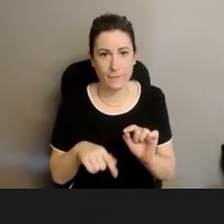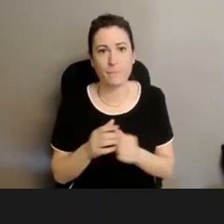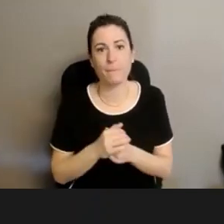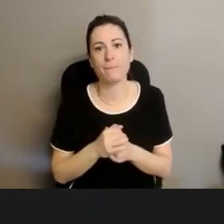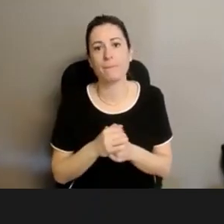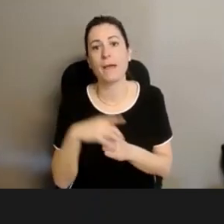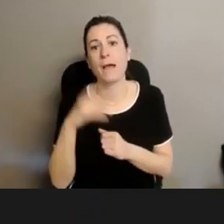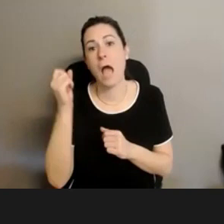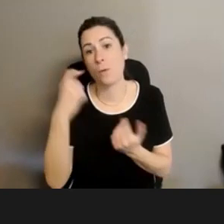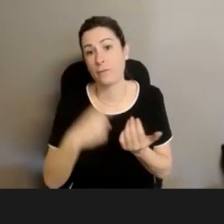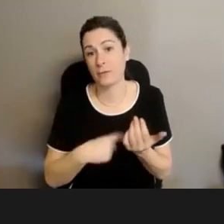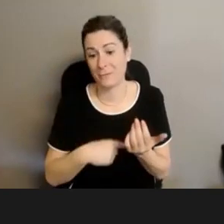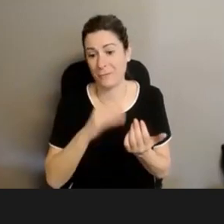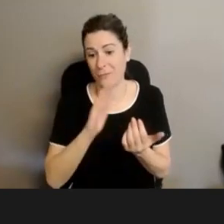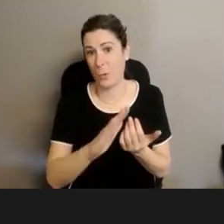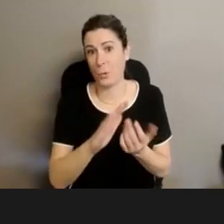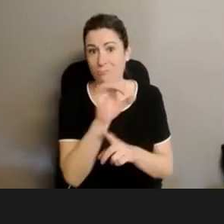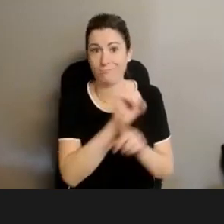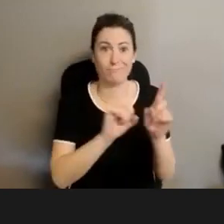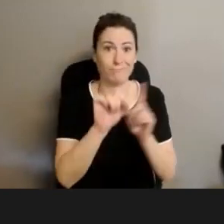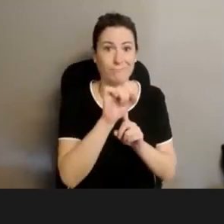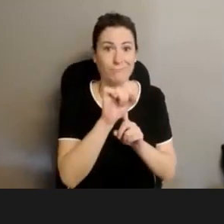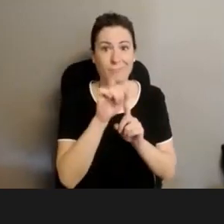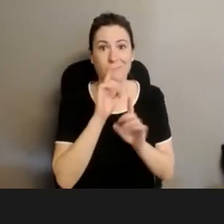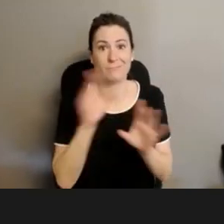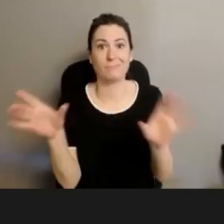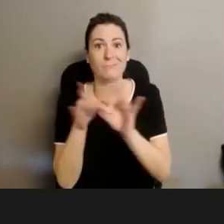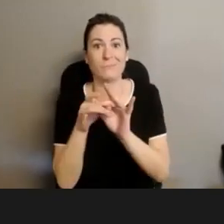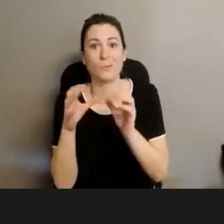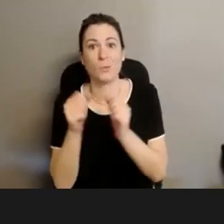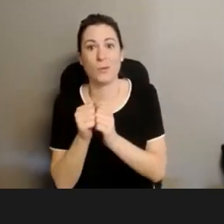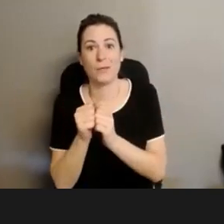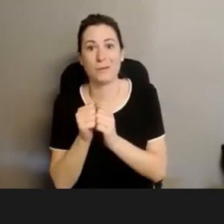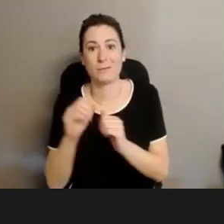compensation, or they're tied to the